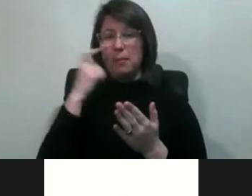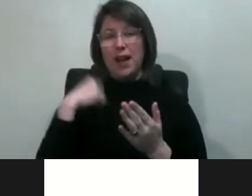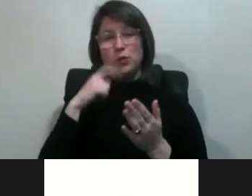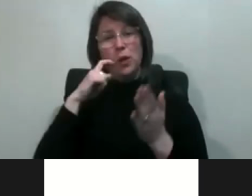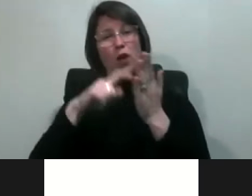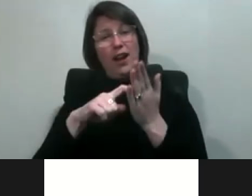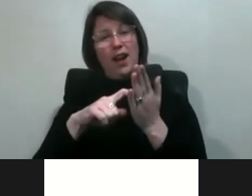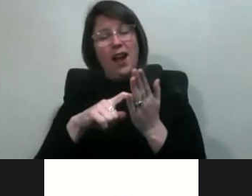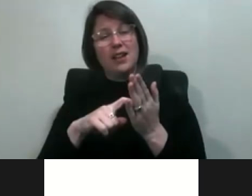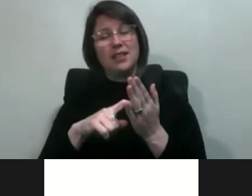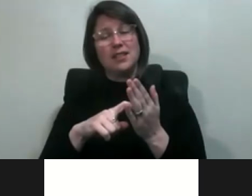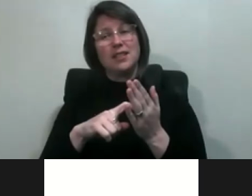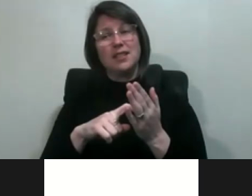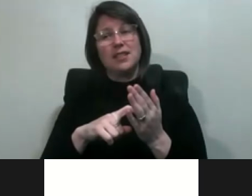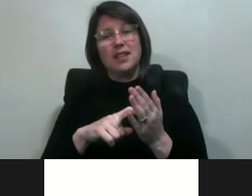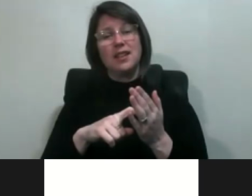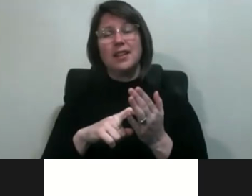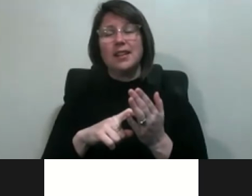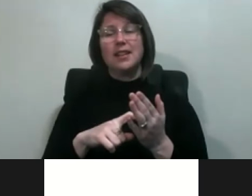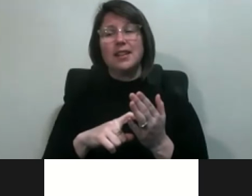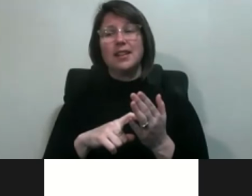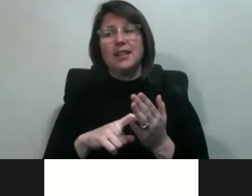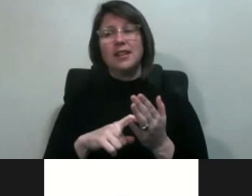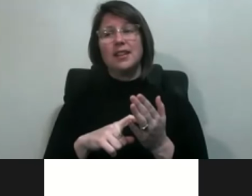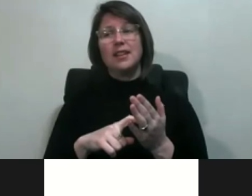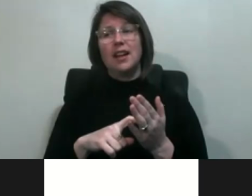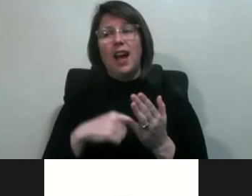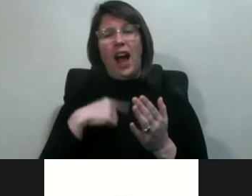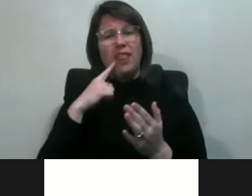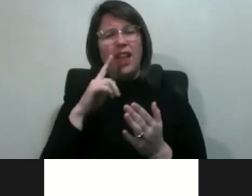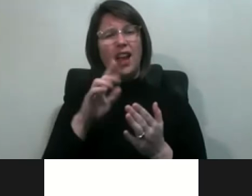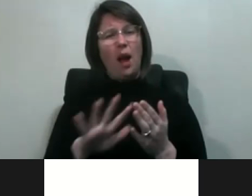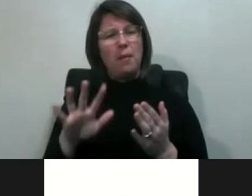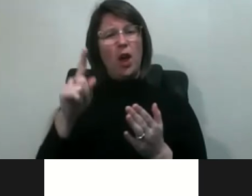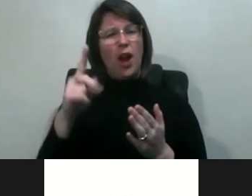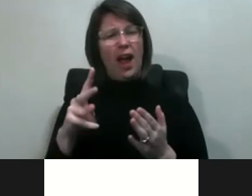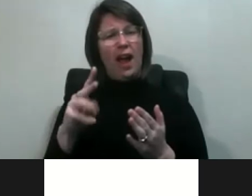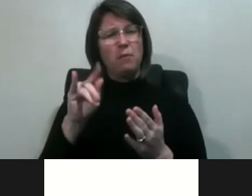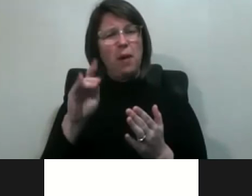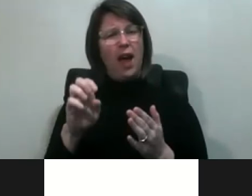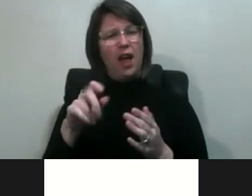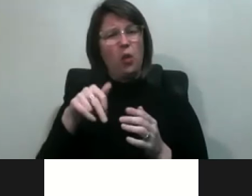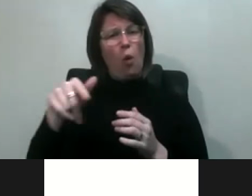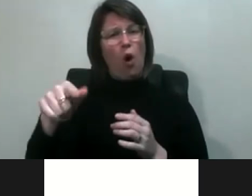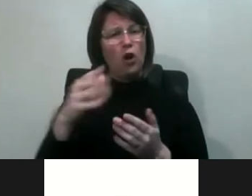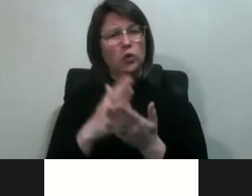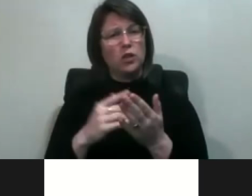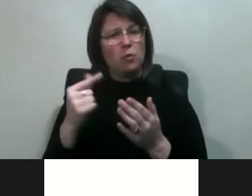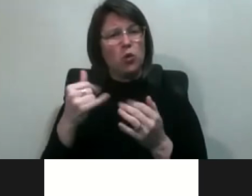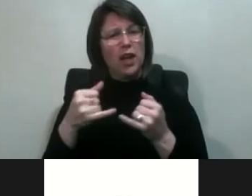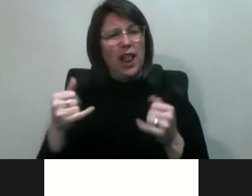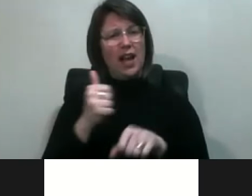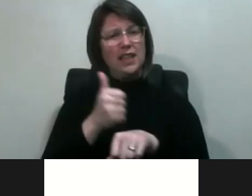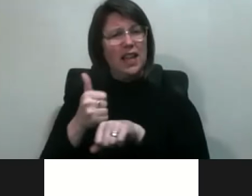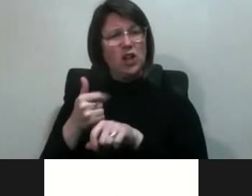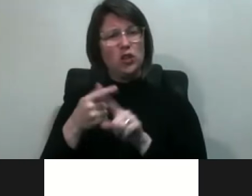can be, in some cases, I think it's about a half mile walk to some of those green line stations from like